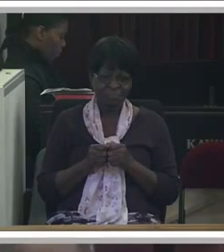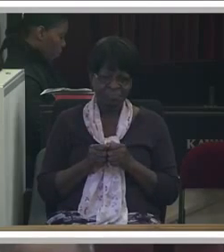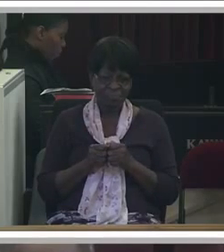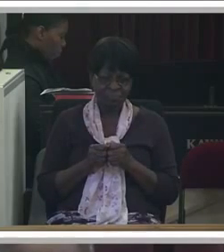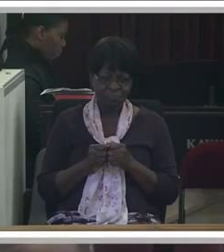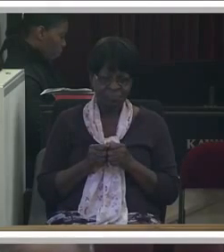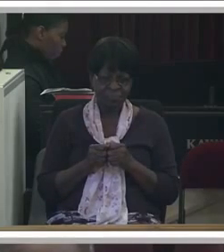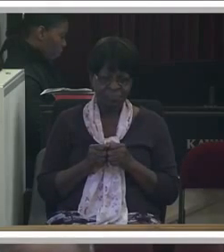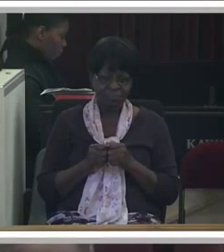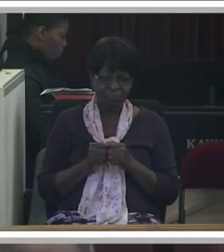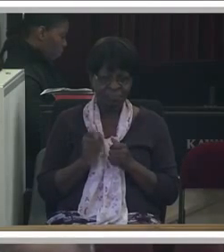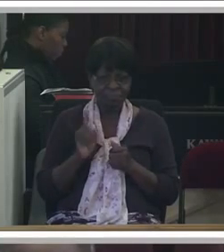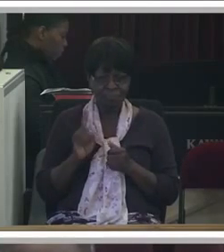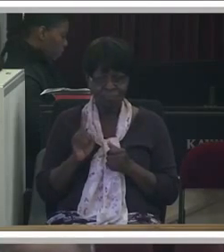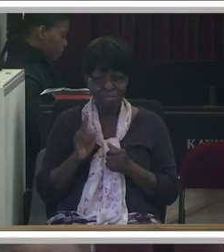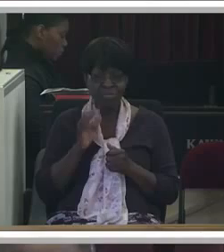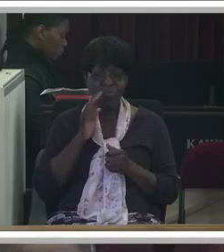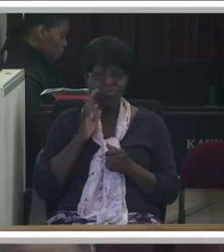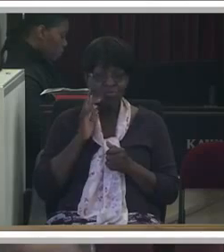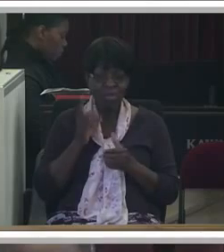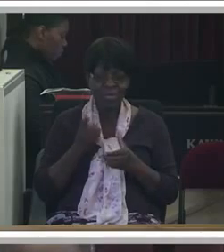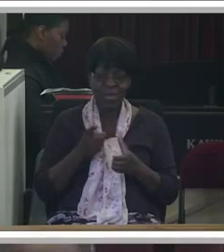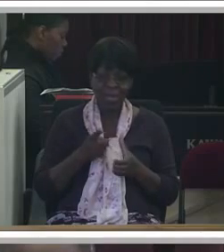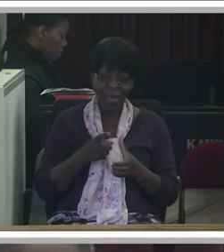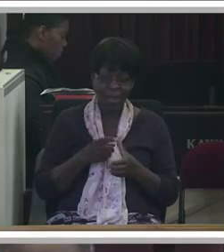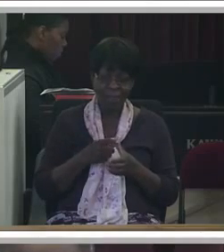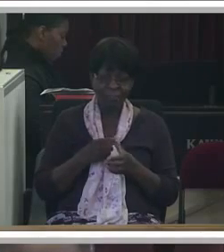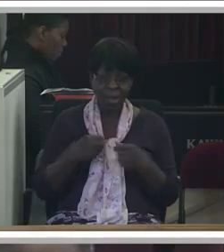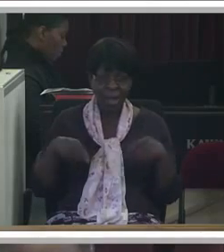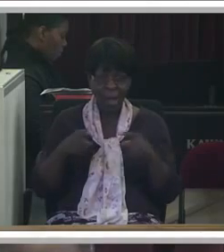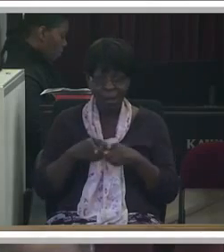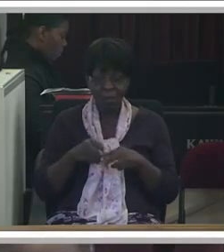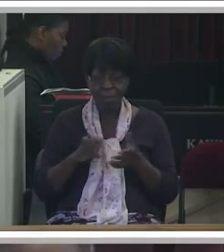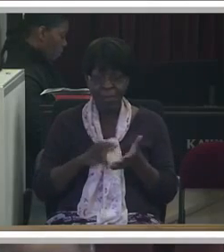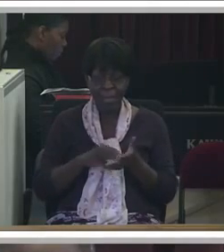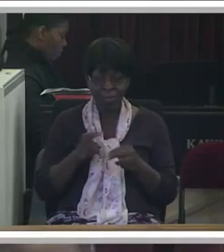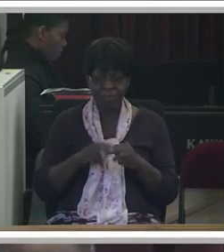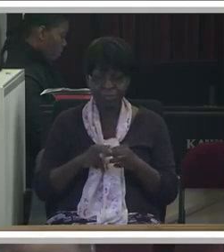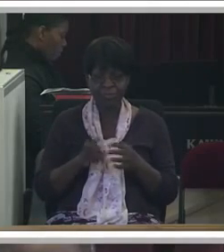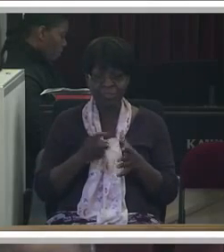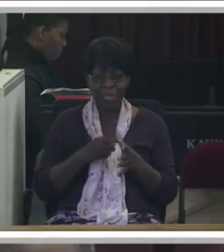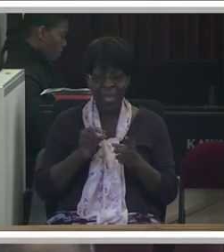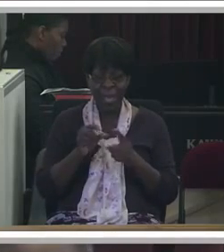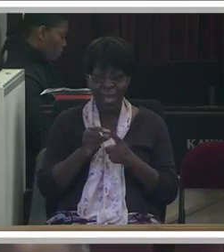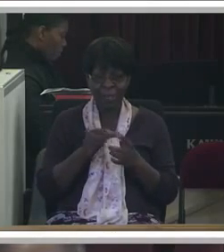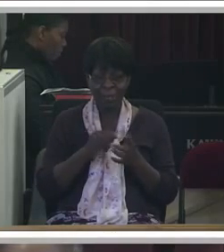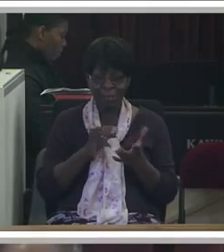But when the first couple rebelled against God by sinning,